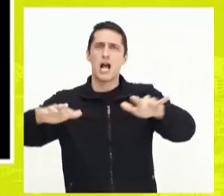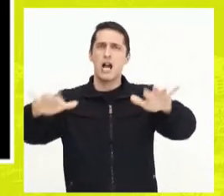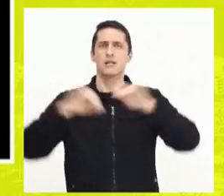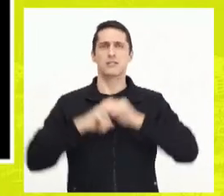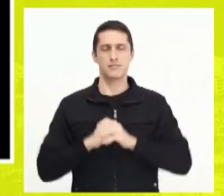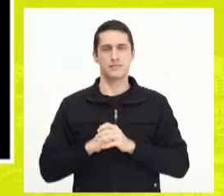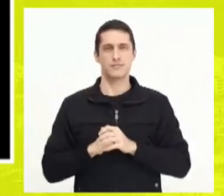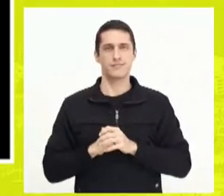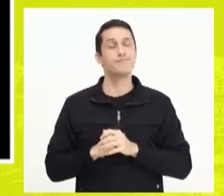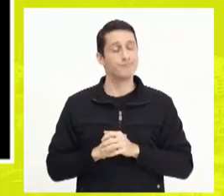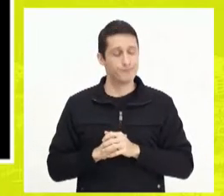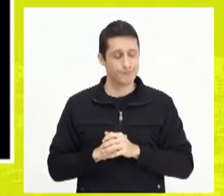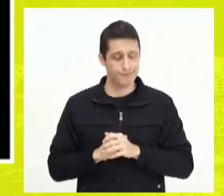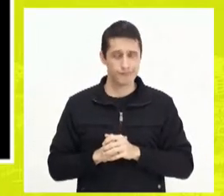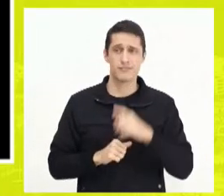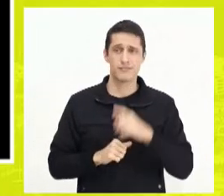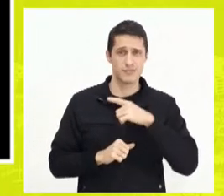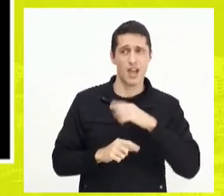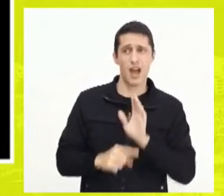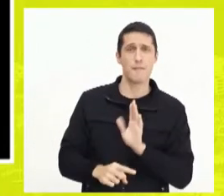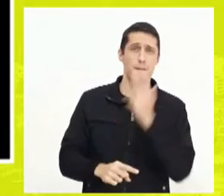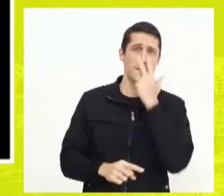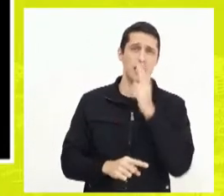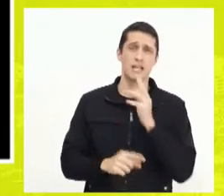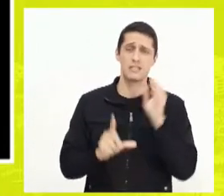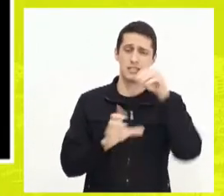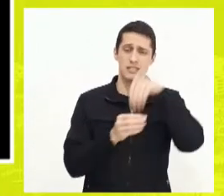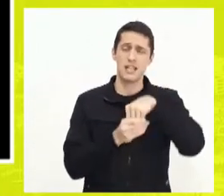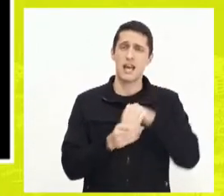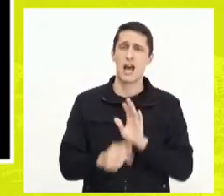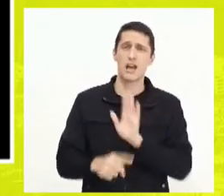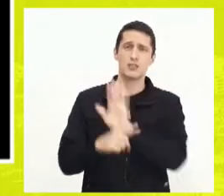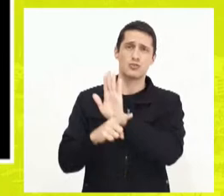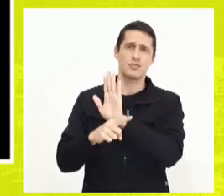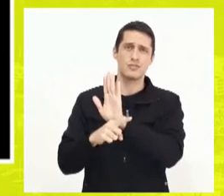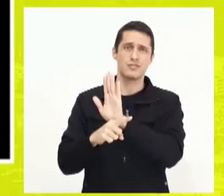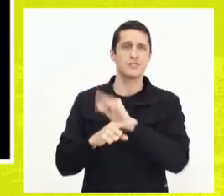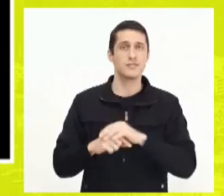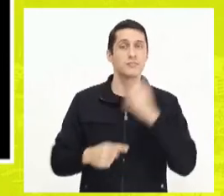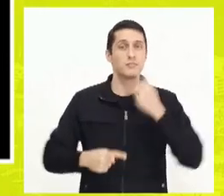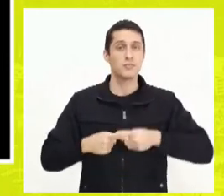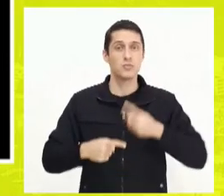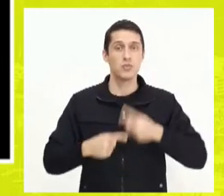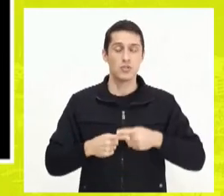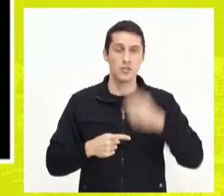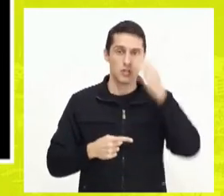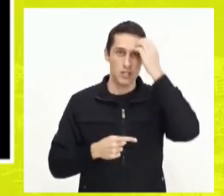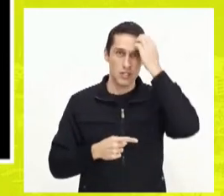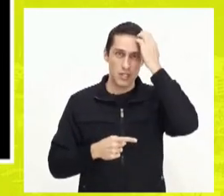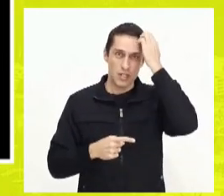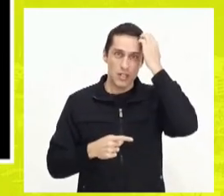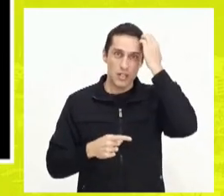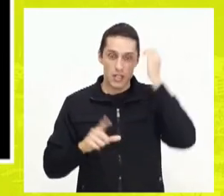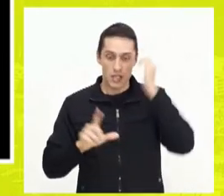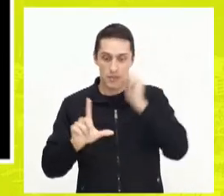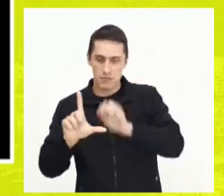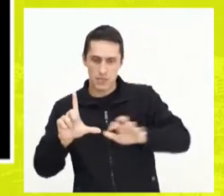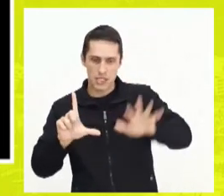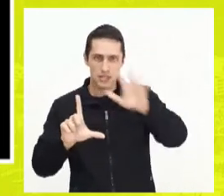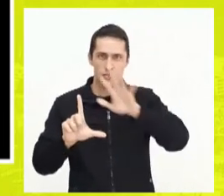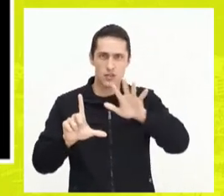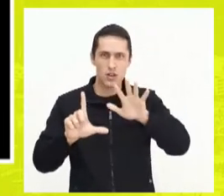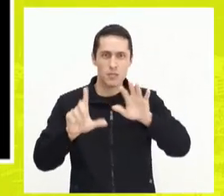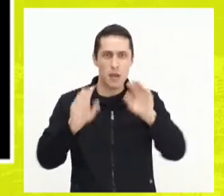that those statements potentially and they really work with this information because the